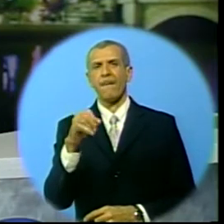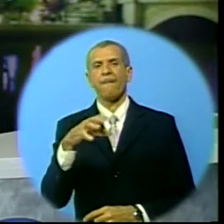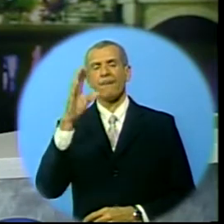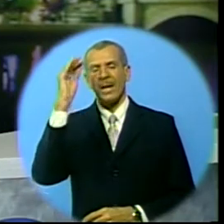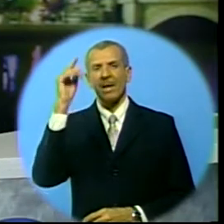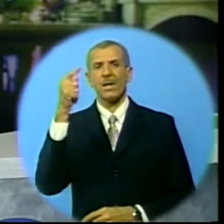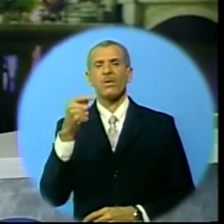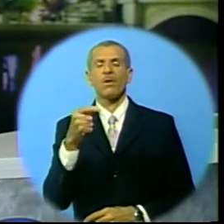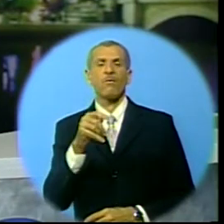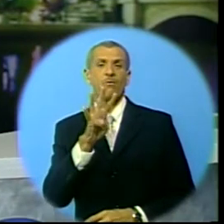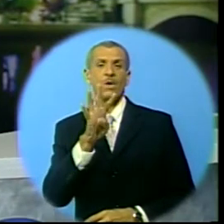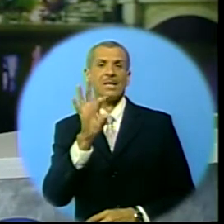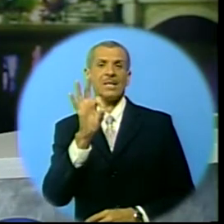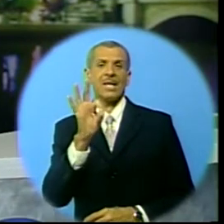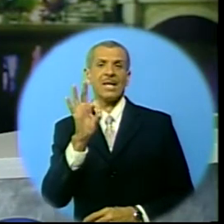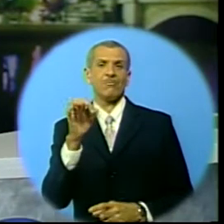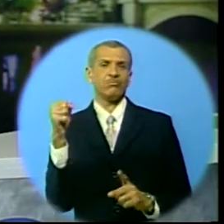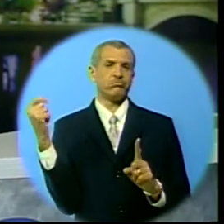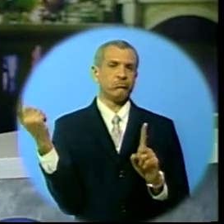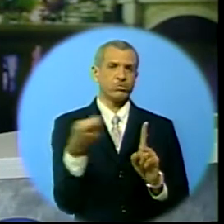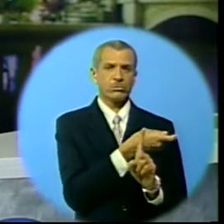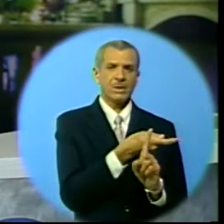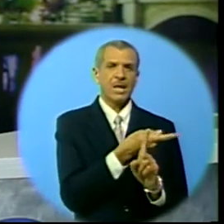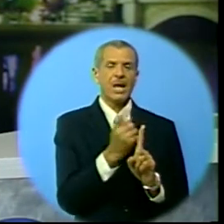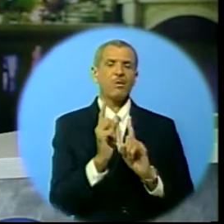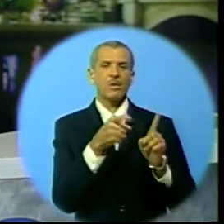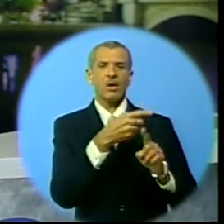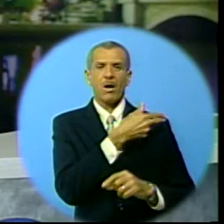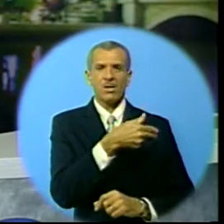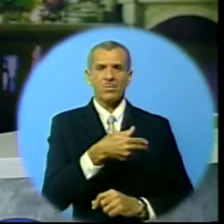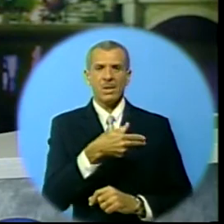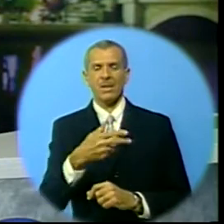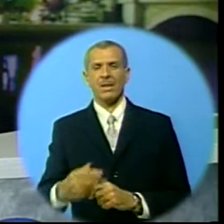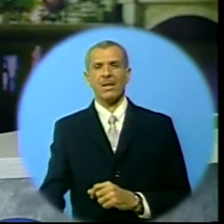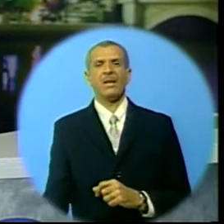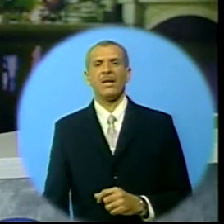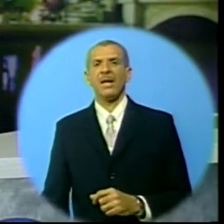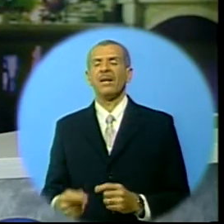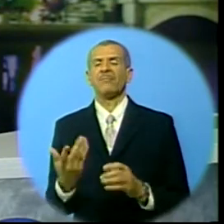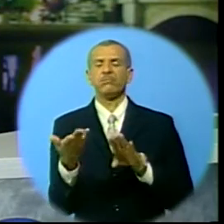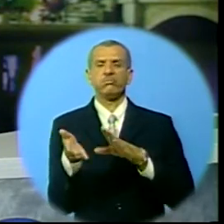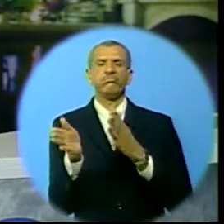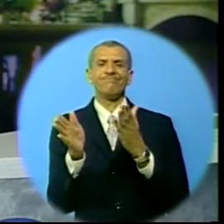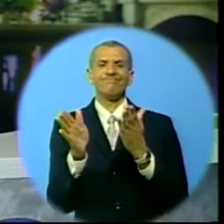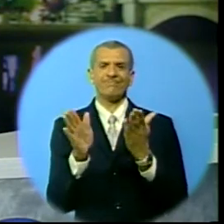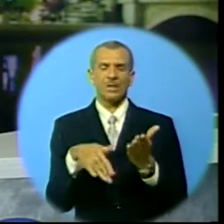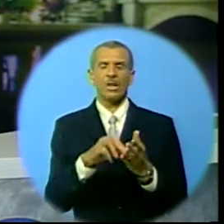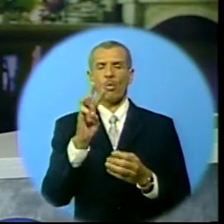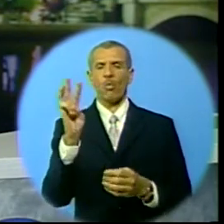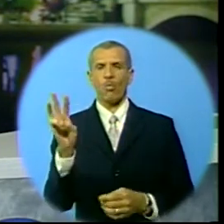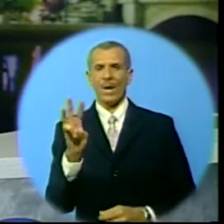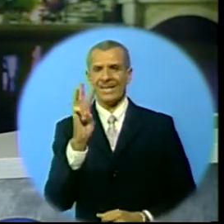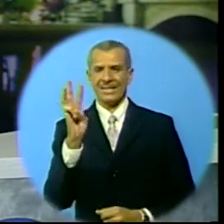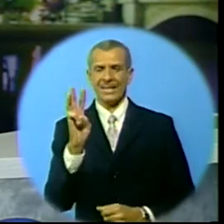reportedly struck by an object then and was admitted to hospital. He succumbed to his injuries on